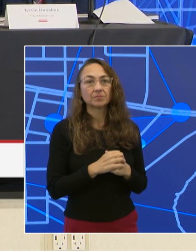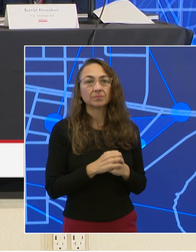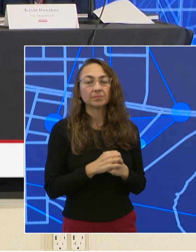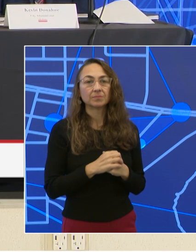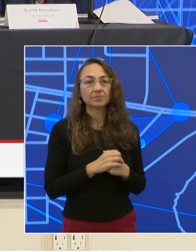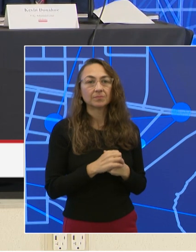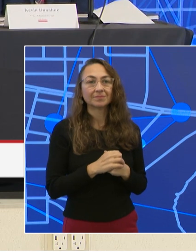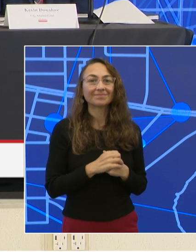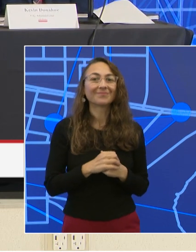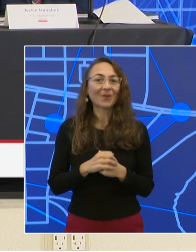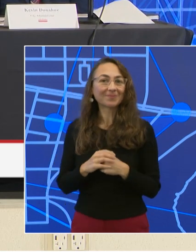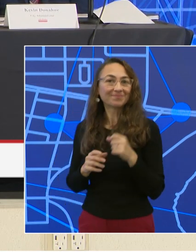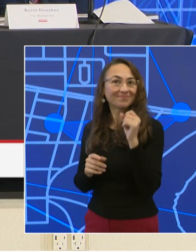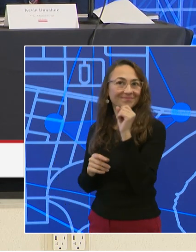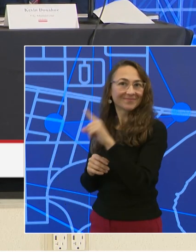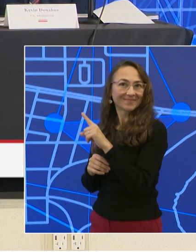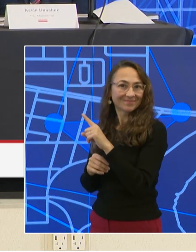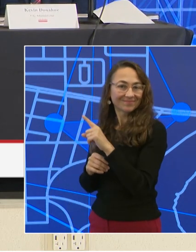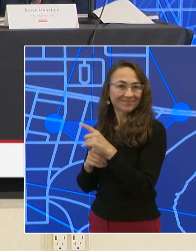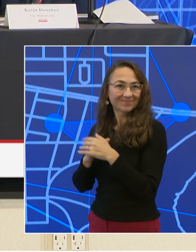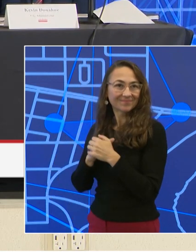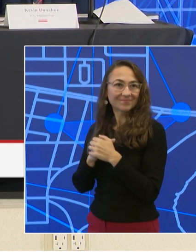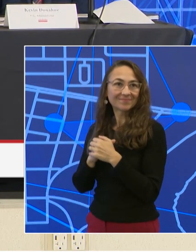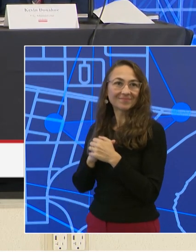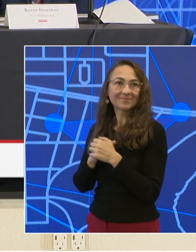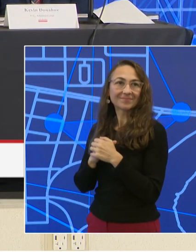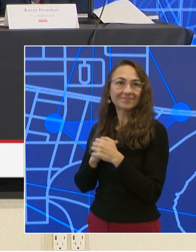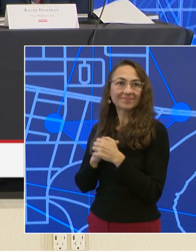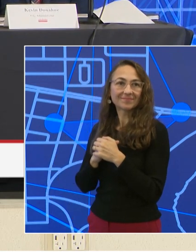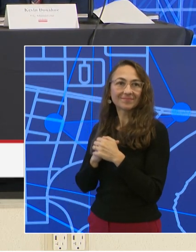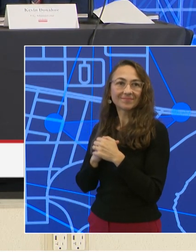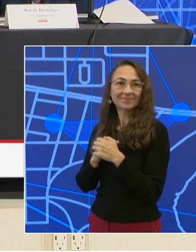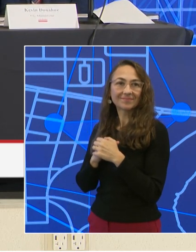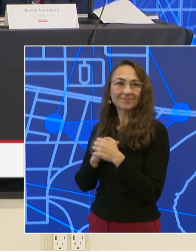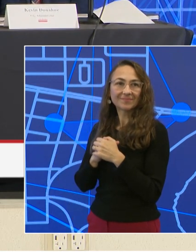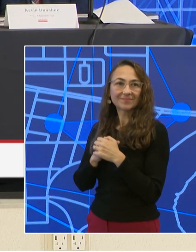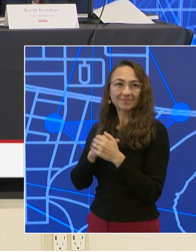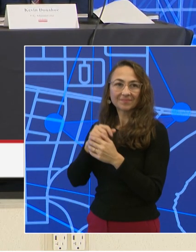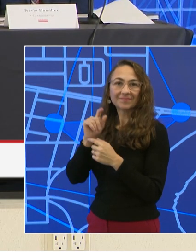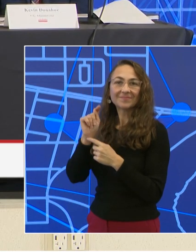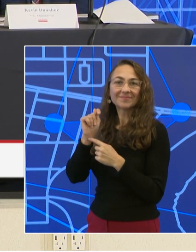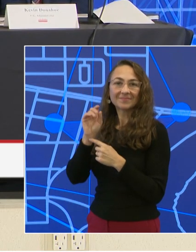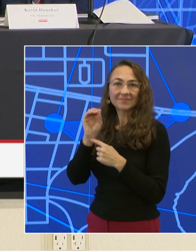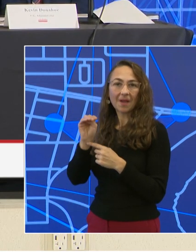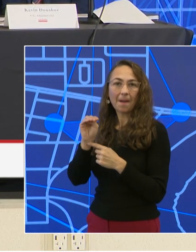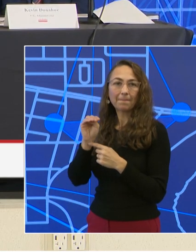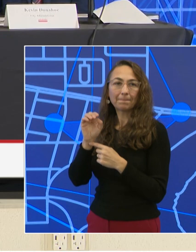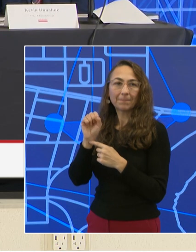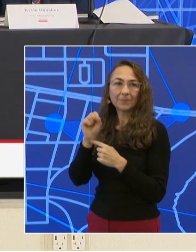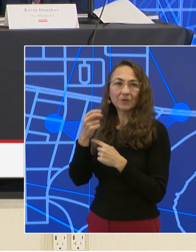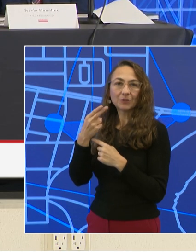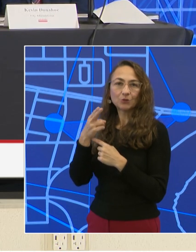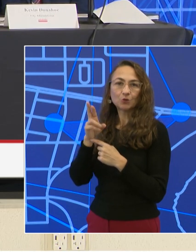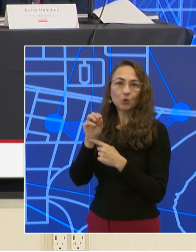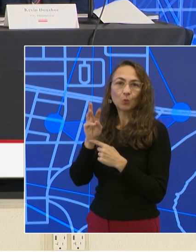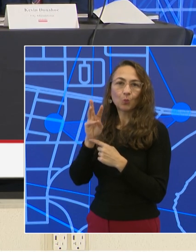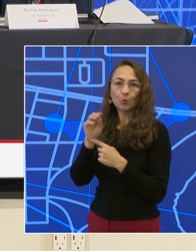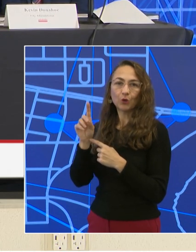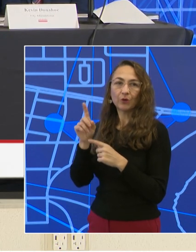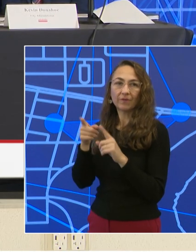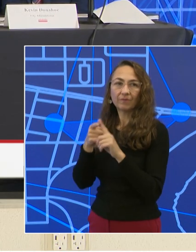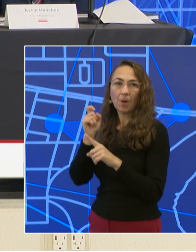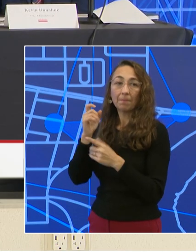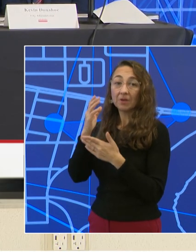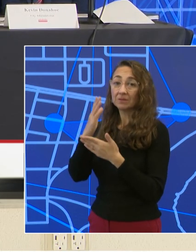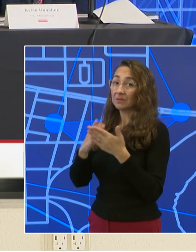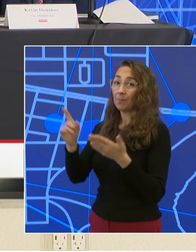Okay, thank you very much. Tom Sherwood from somewhere. I want to ask the mayor a question, but first, quickly, Chief, on this